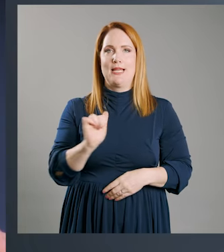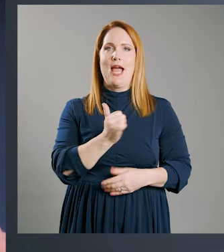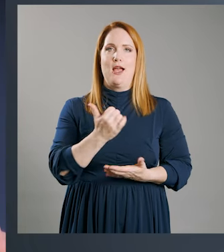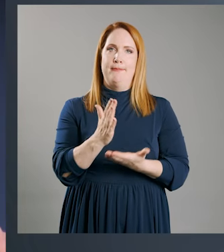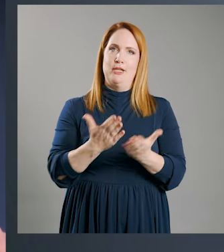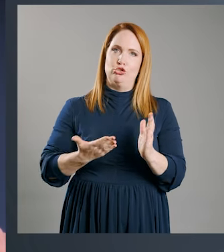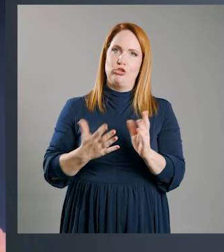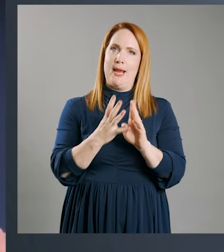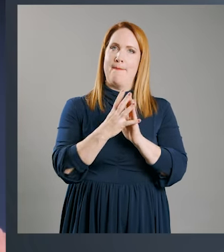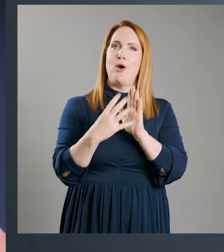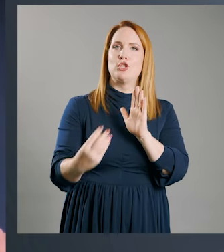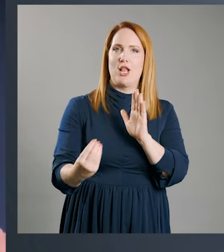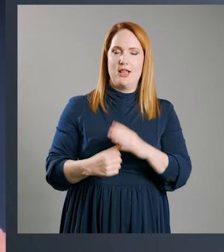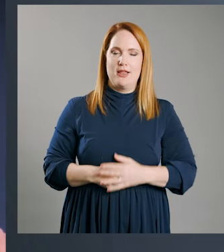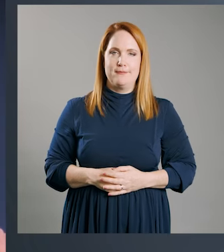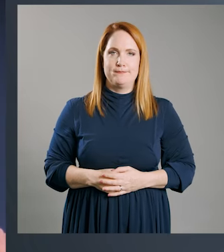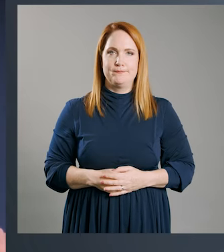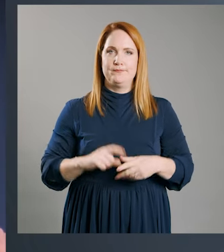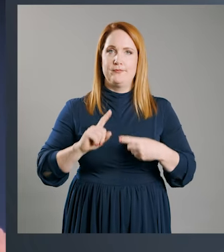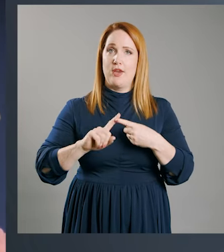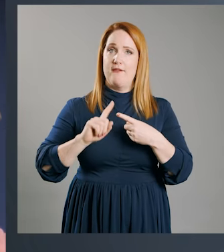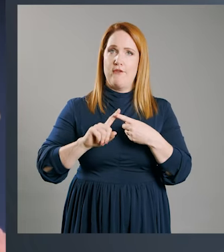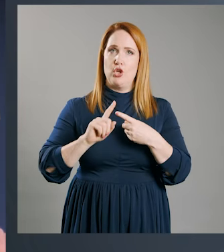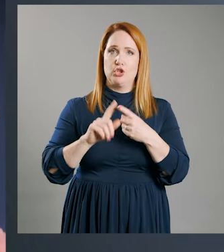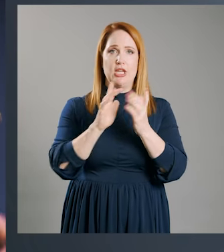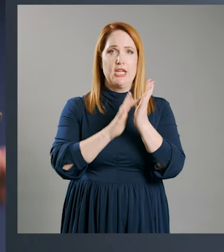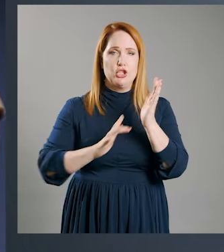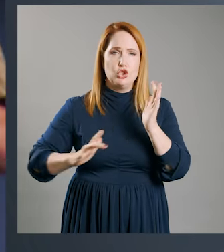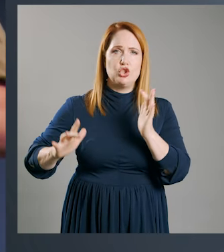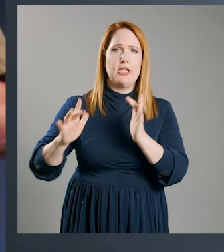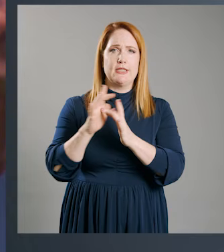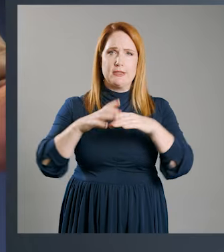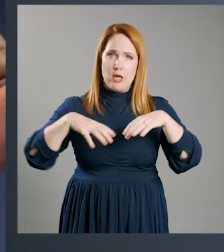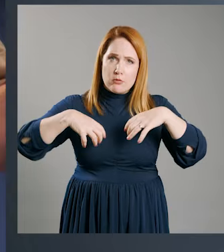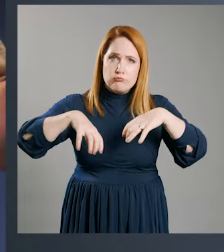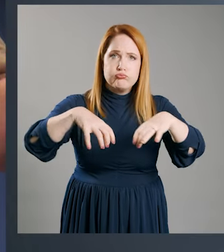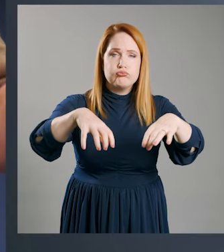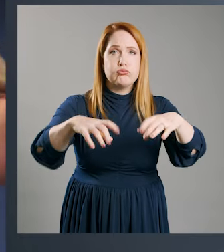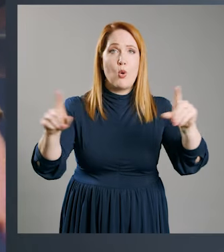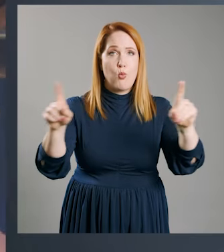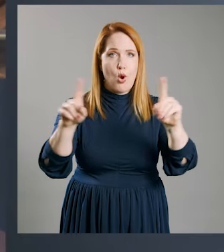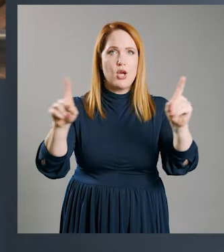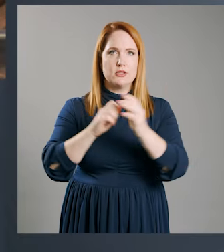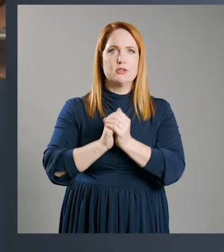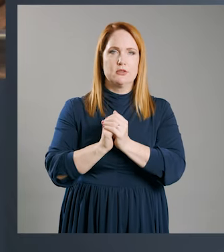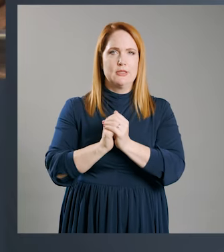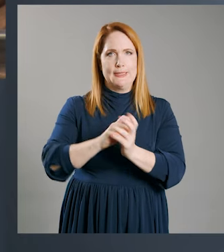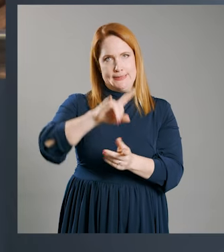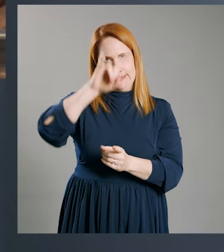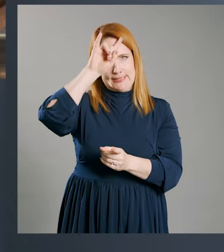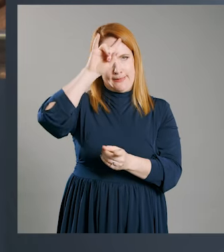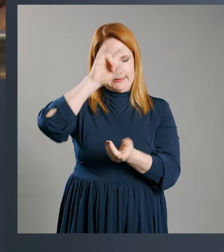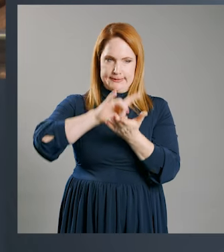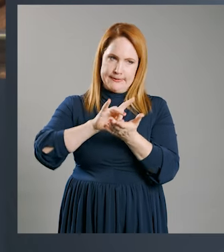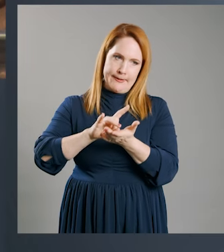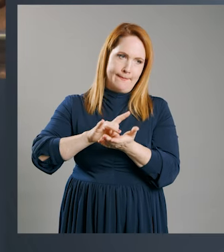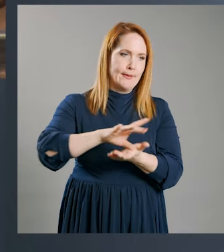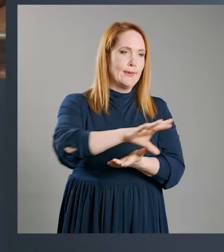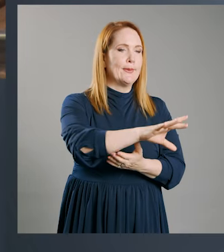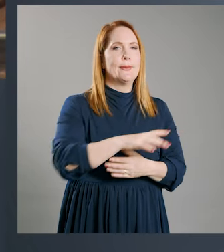ministry model, so to speak. The first area that Jesus exercised God's authority over was ruling over